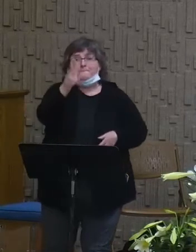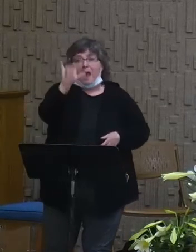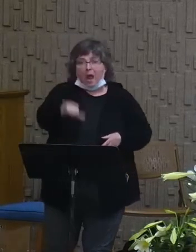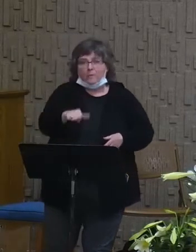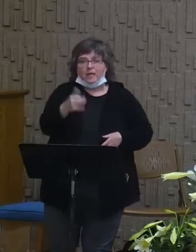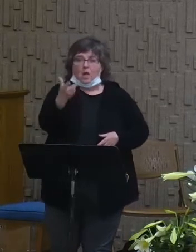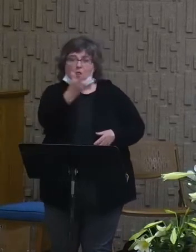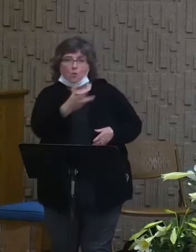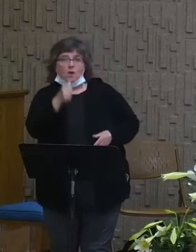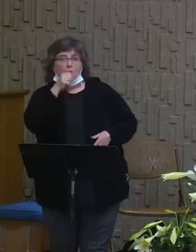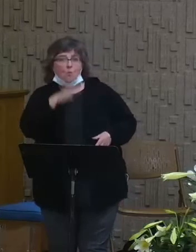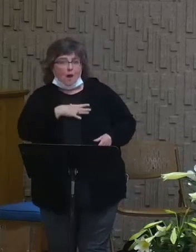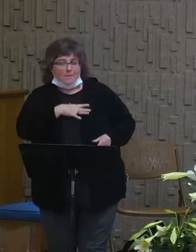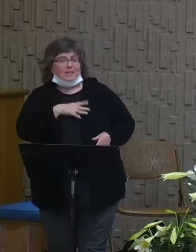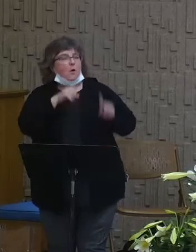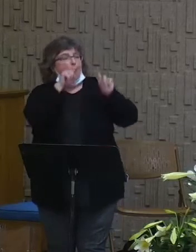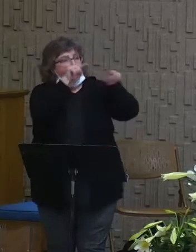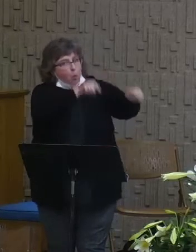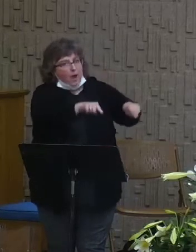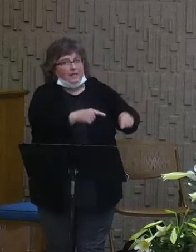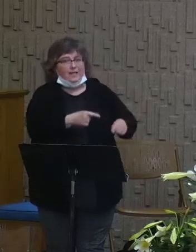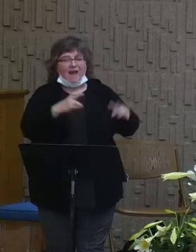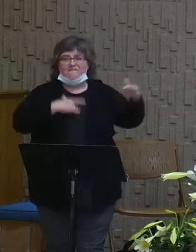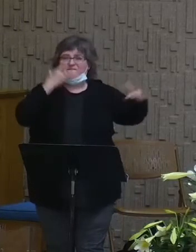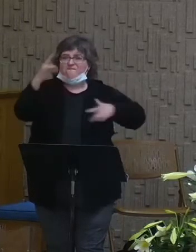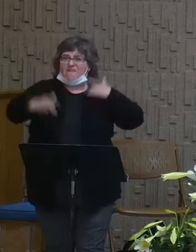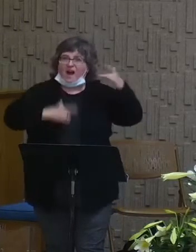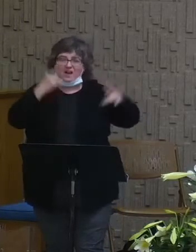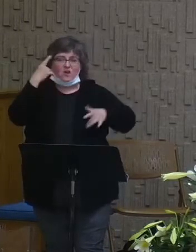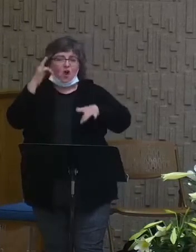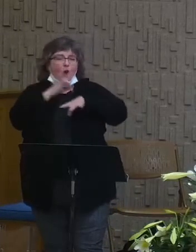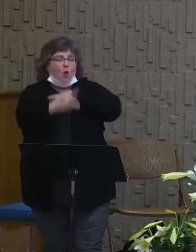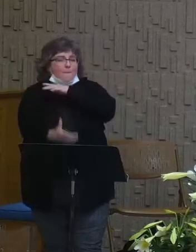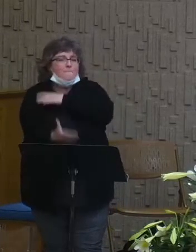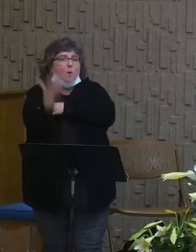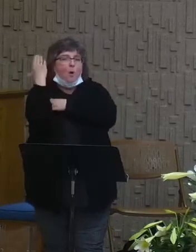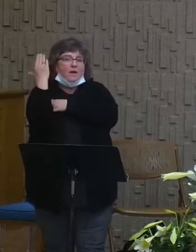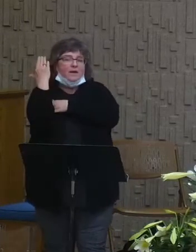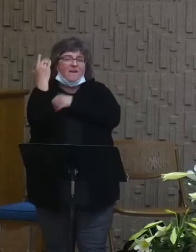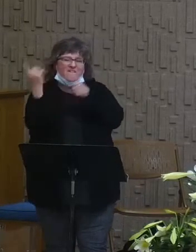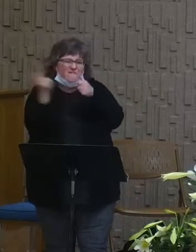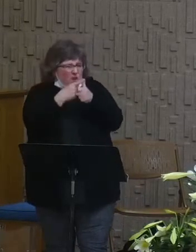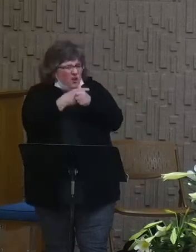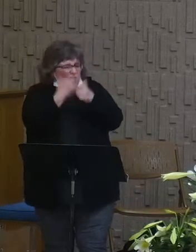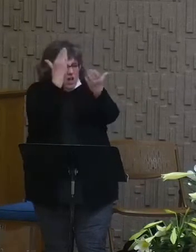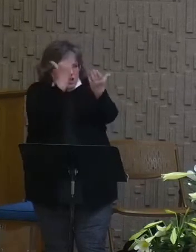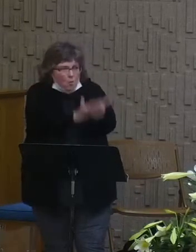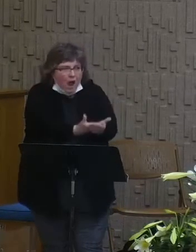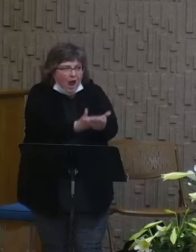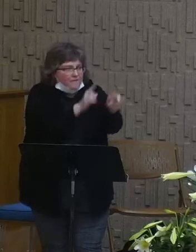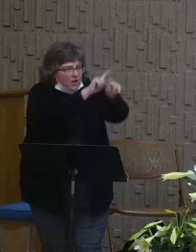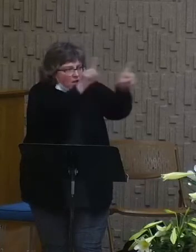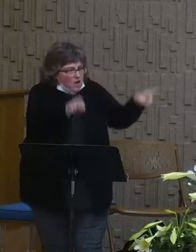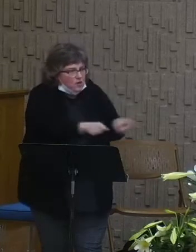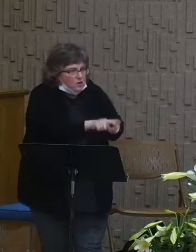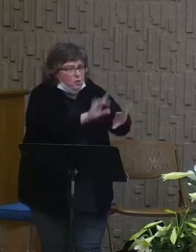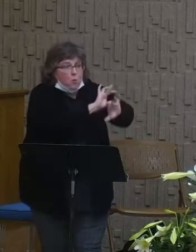Magdalene, Mary the mother of James and Salome, they're on fire early in the morning, very first thing, they go to the